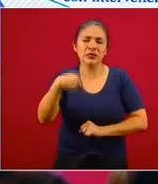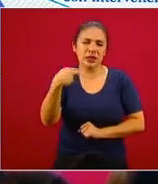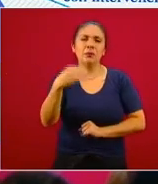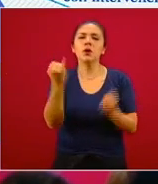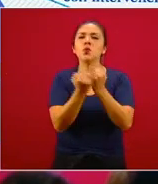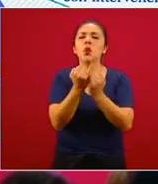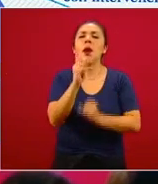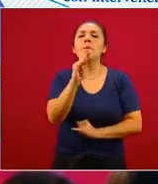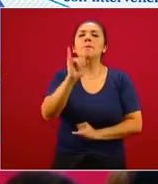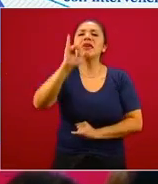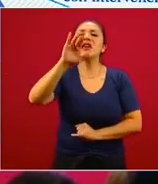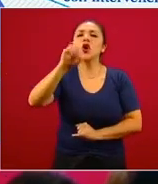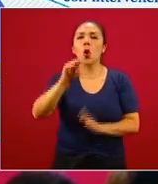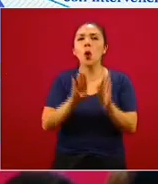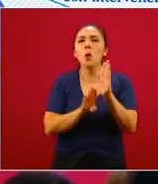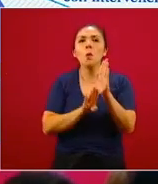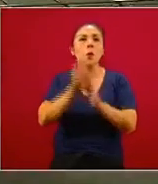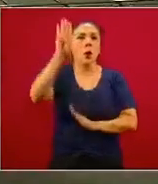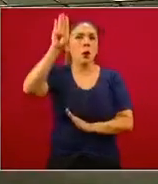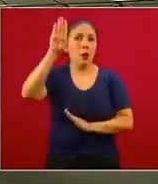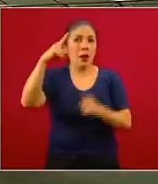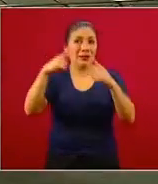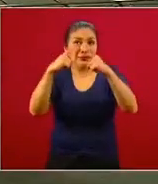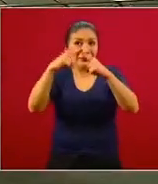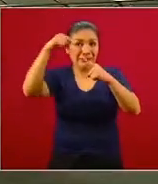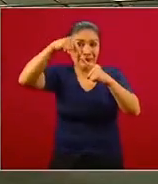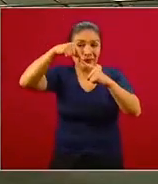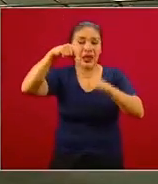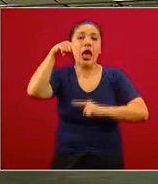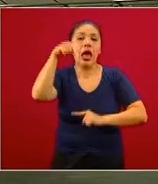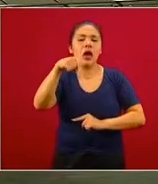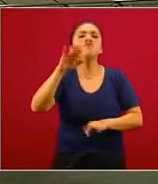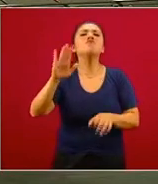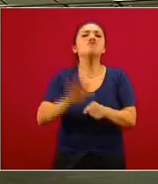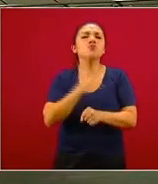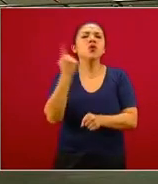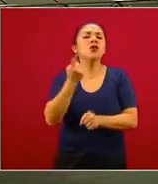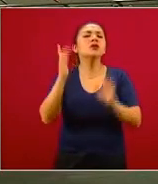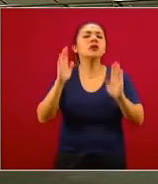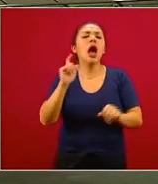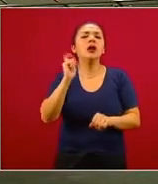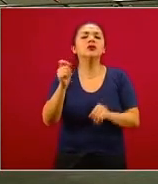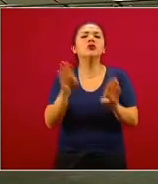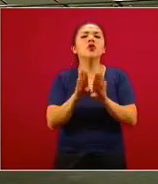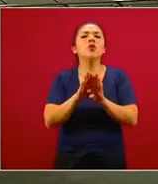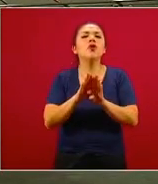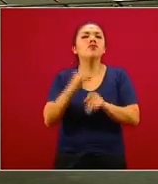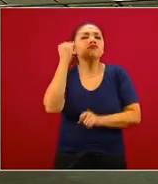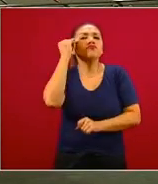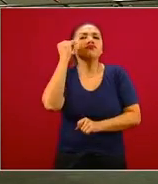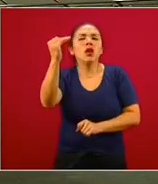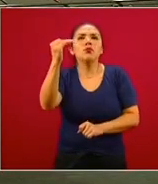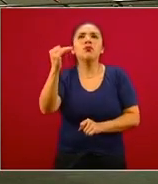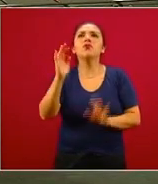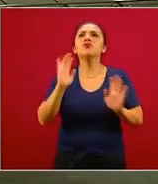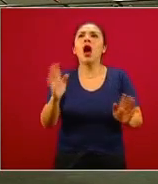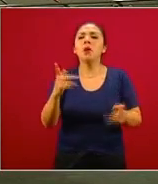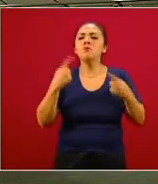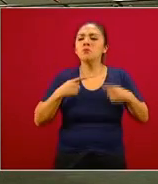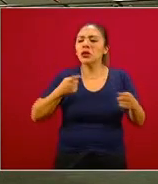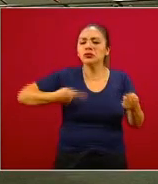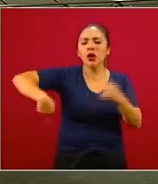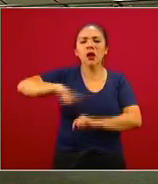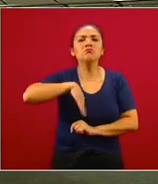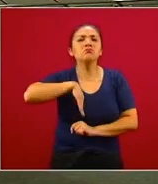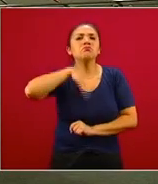day start to increase exponentially until we peak, and usually